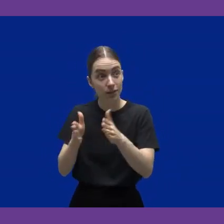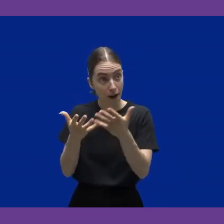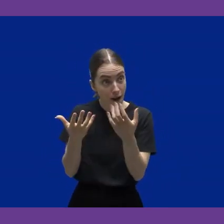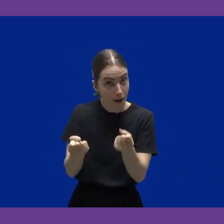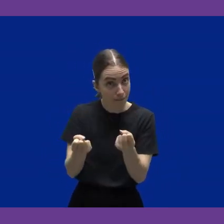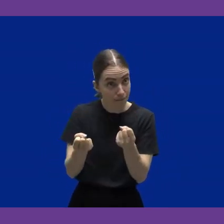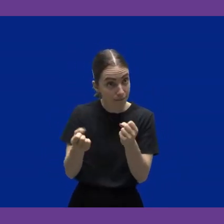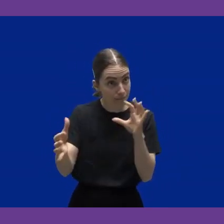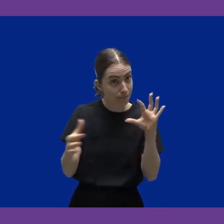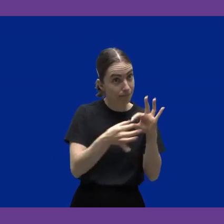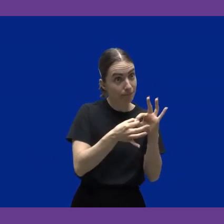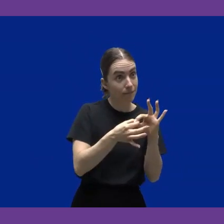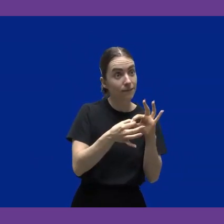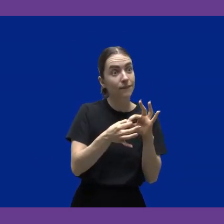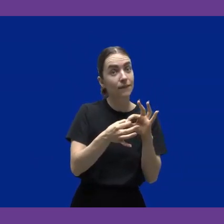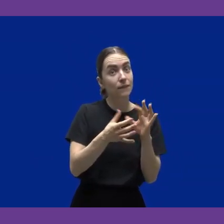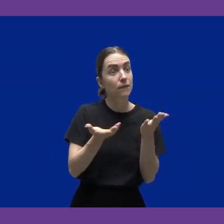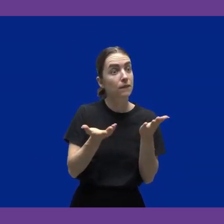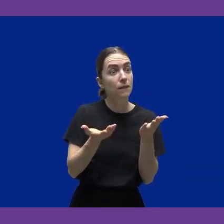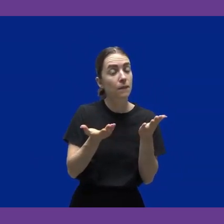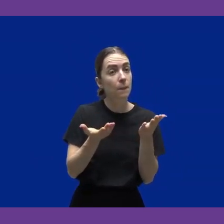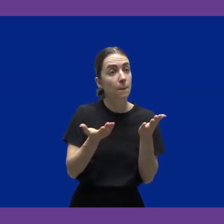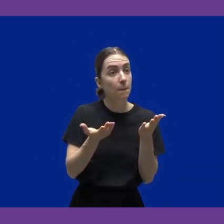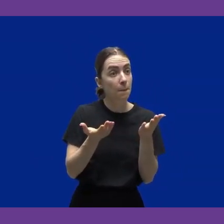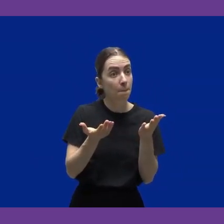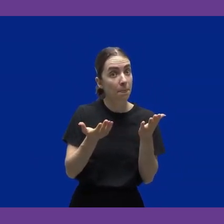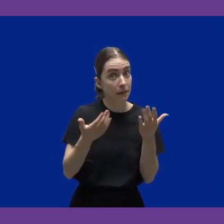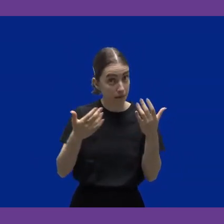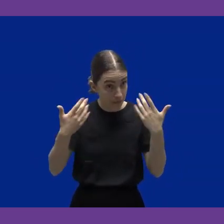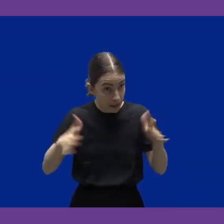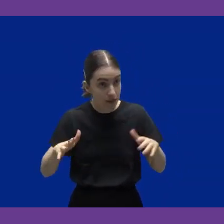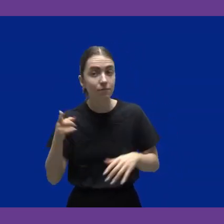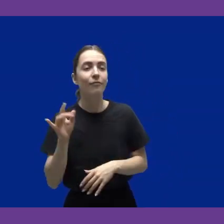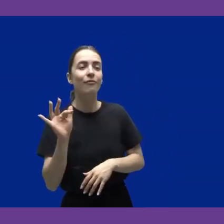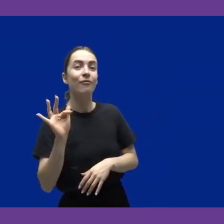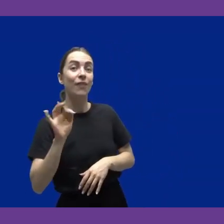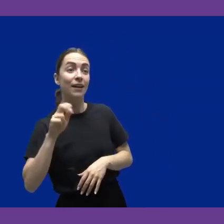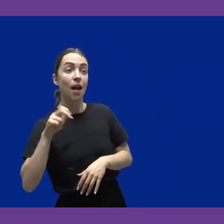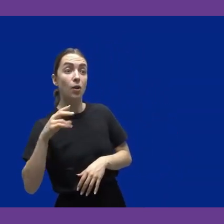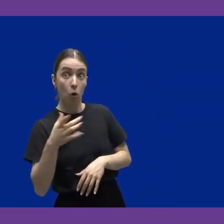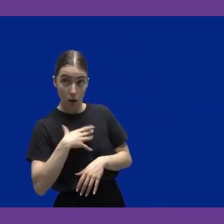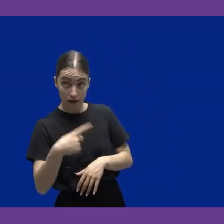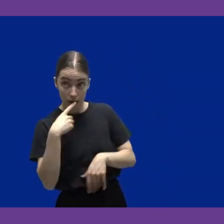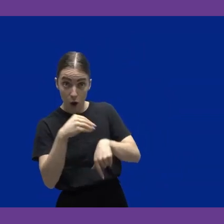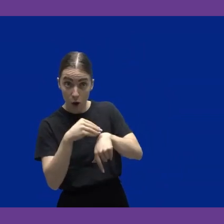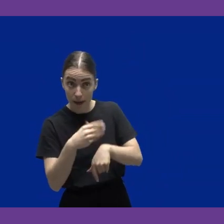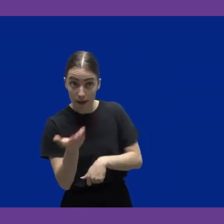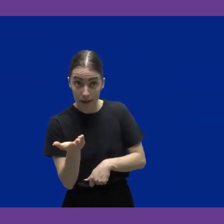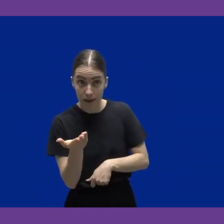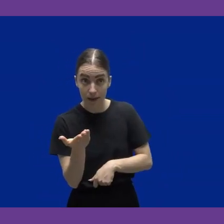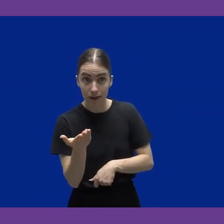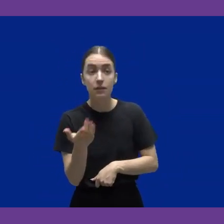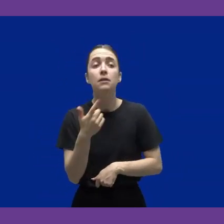more about it? Yes, I mean, there's, for example, in the most important standard, from